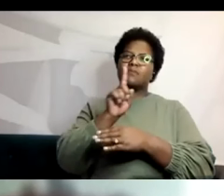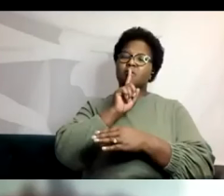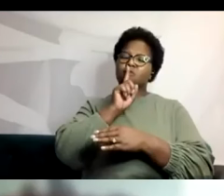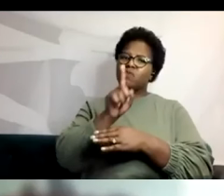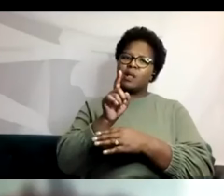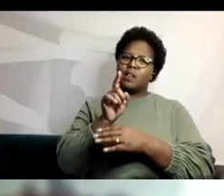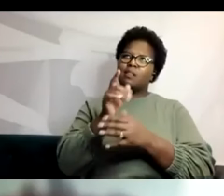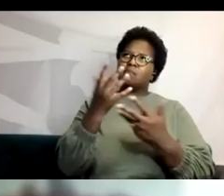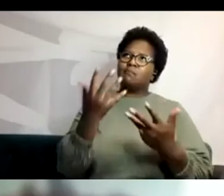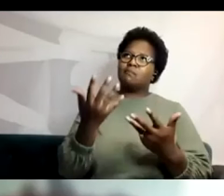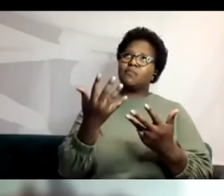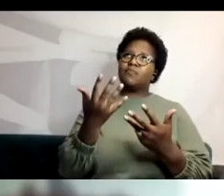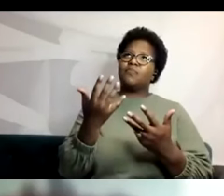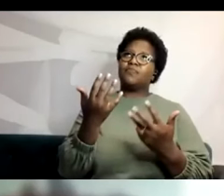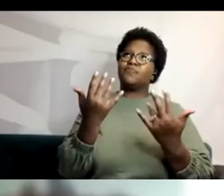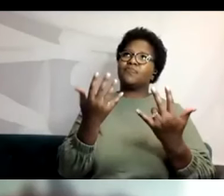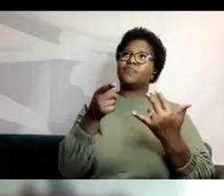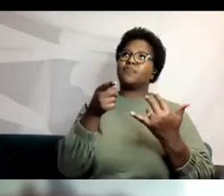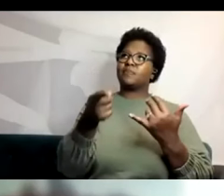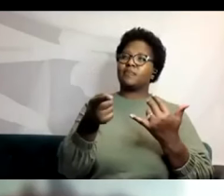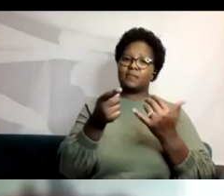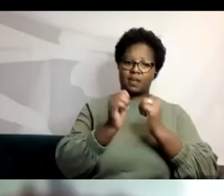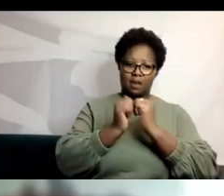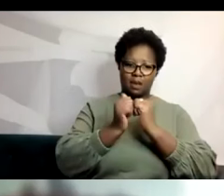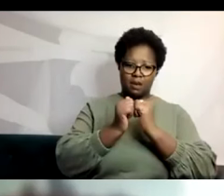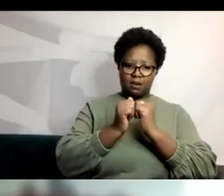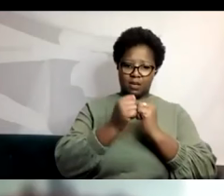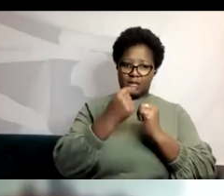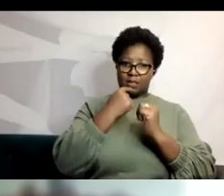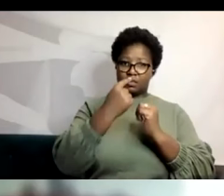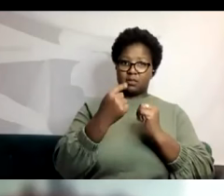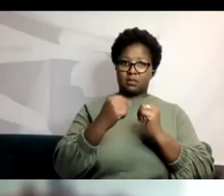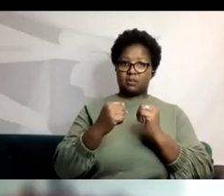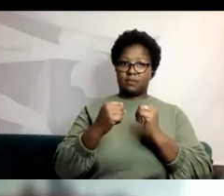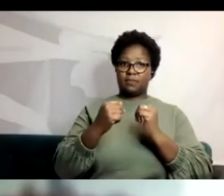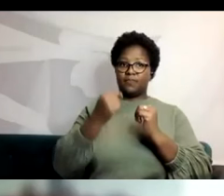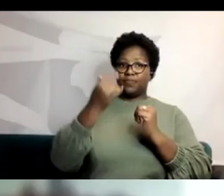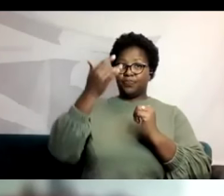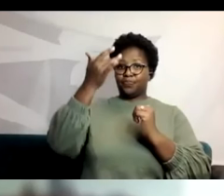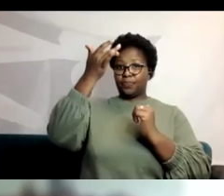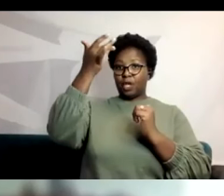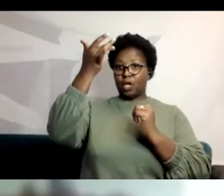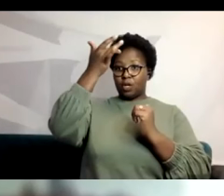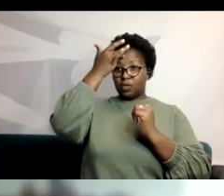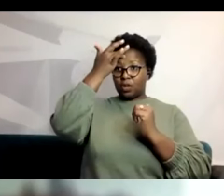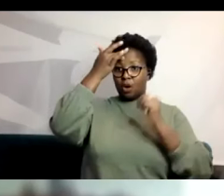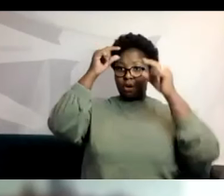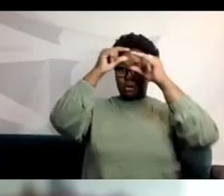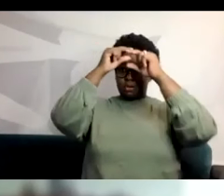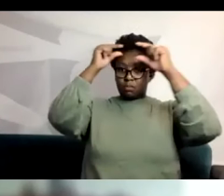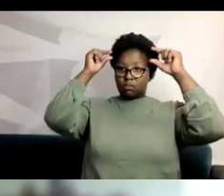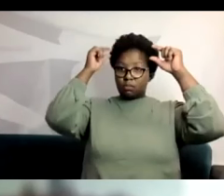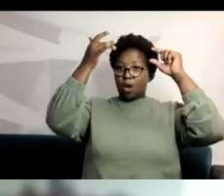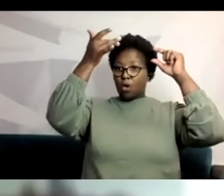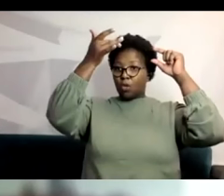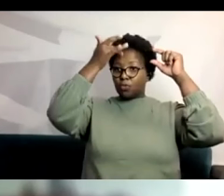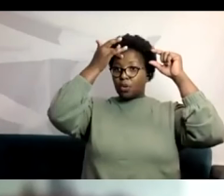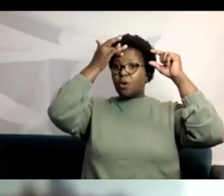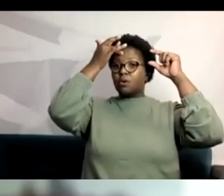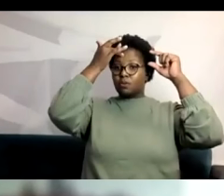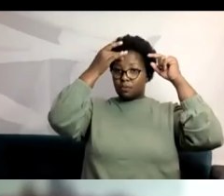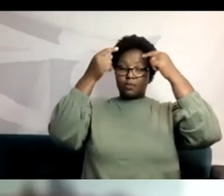with a dot on your head. And I've just put that on my head. And then it's actually used as